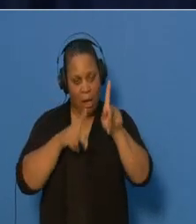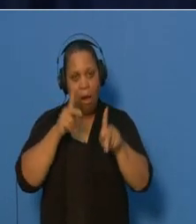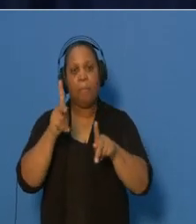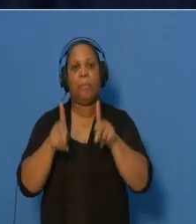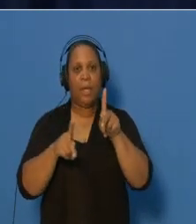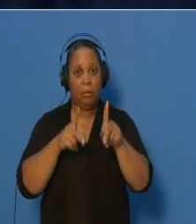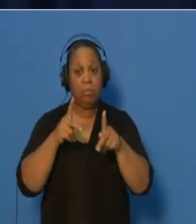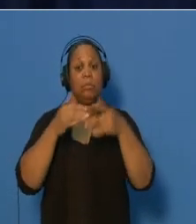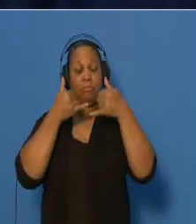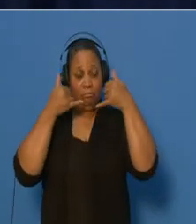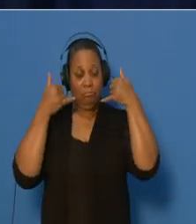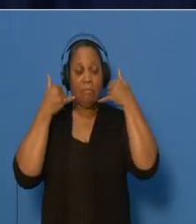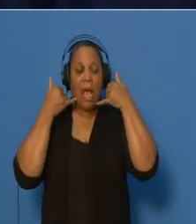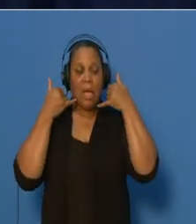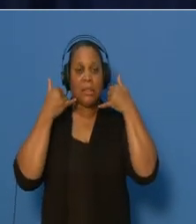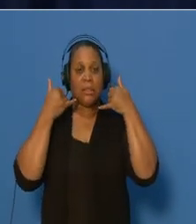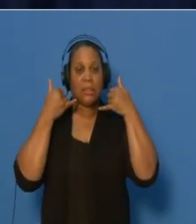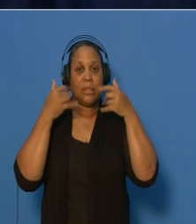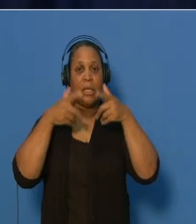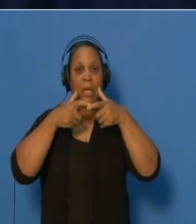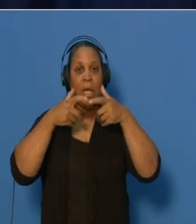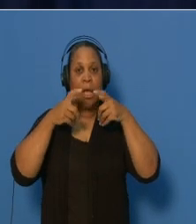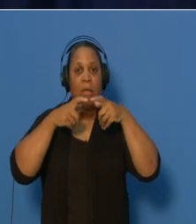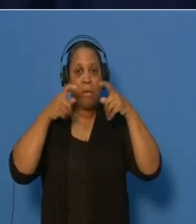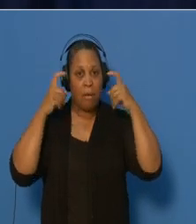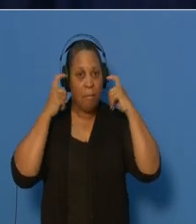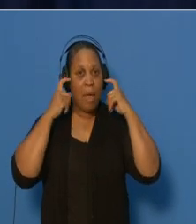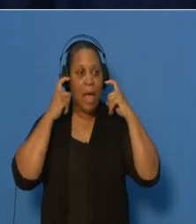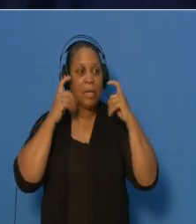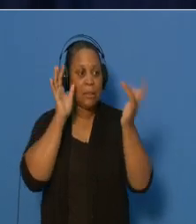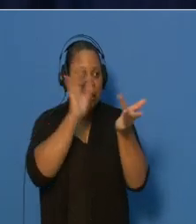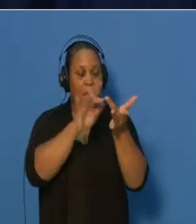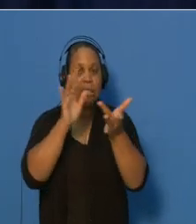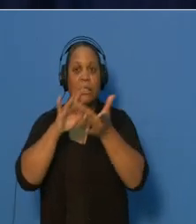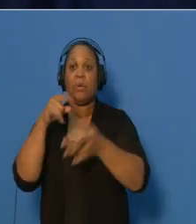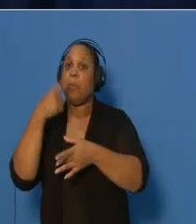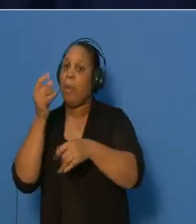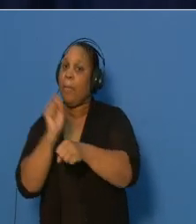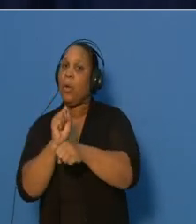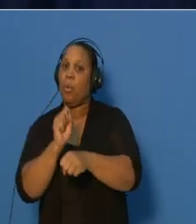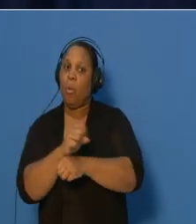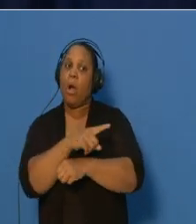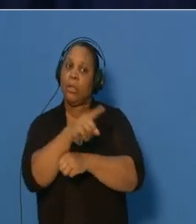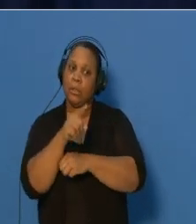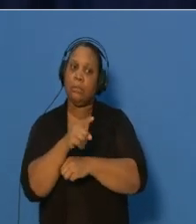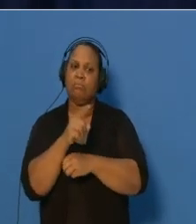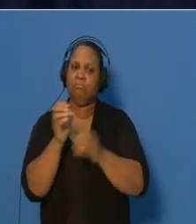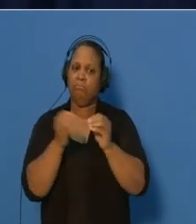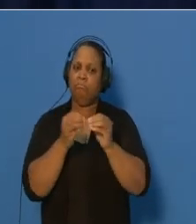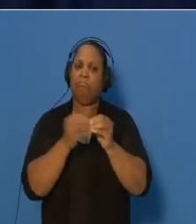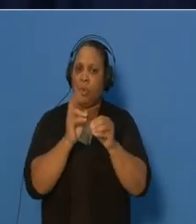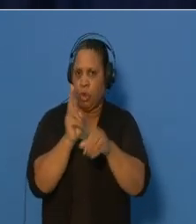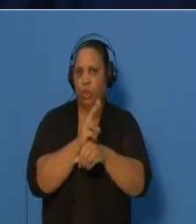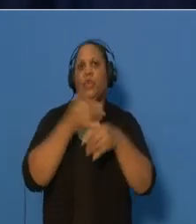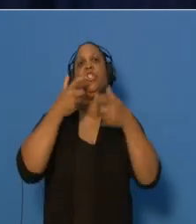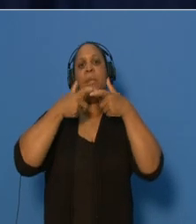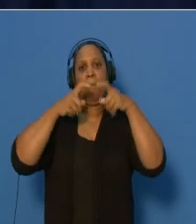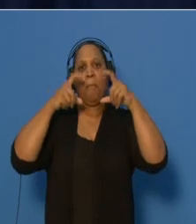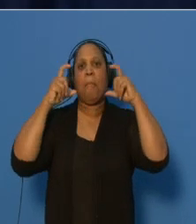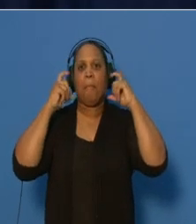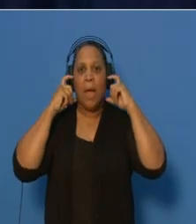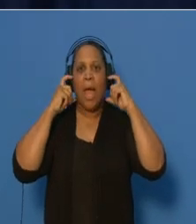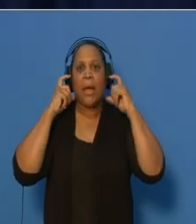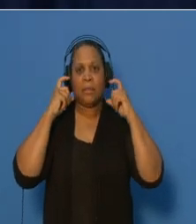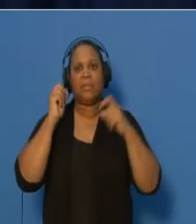are wearing masks. The persons have been in contact with the Ministry of Public Works. If there's more persons that are wearing masks, they're welcome. There